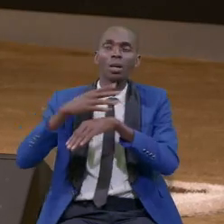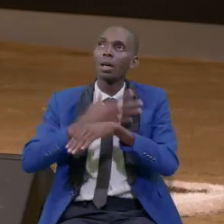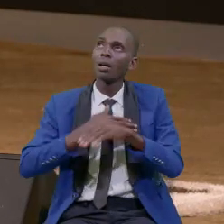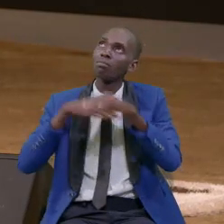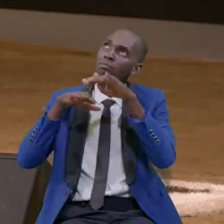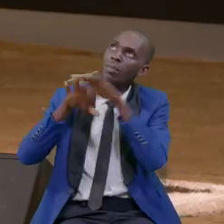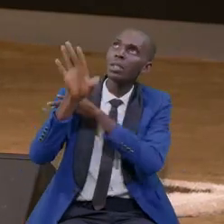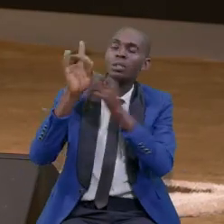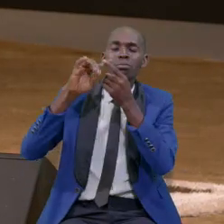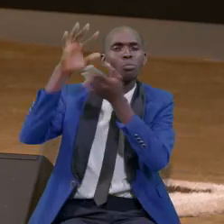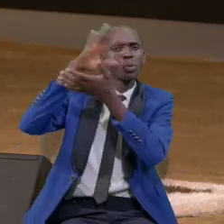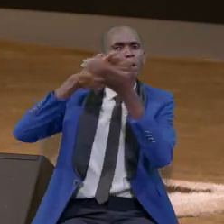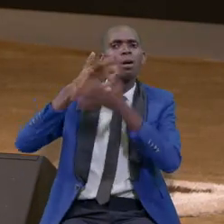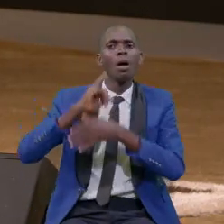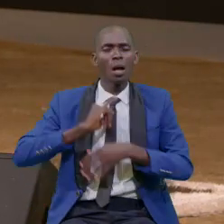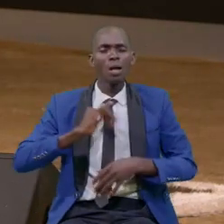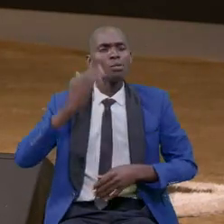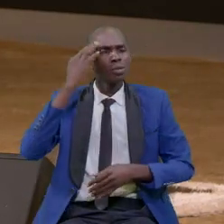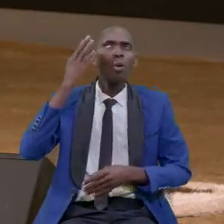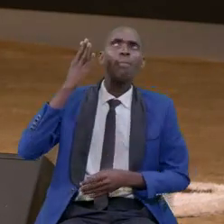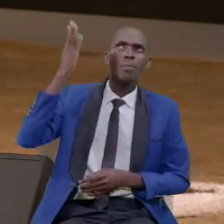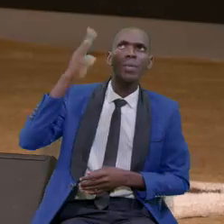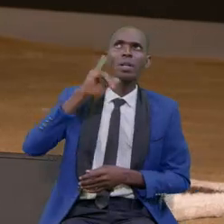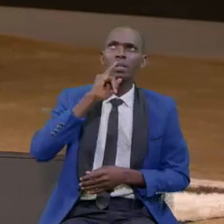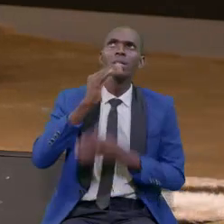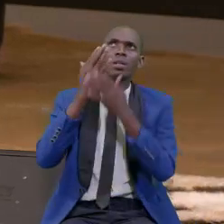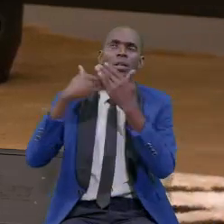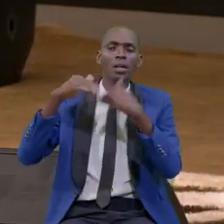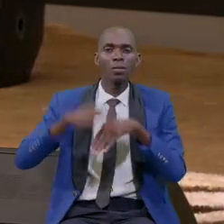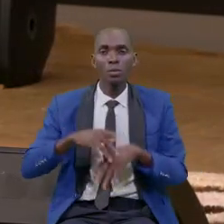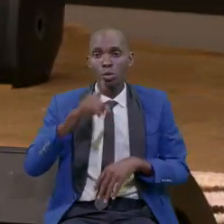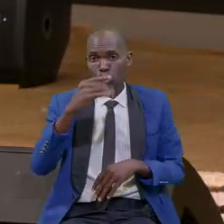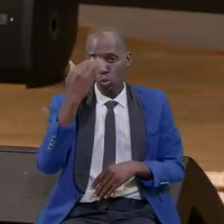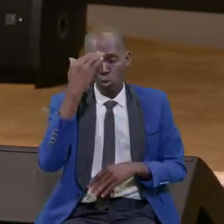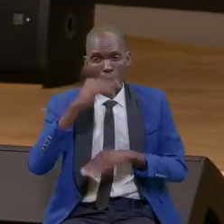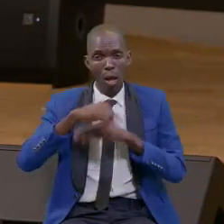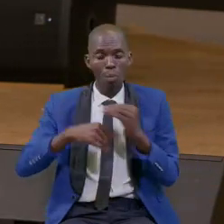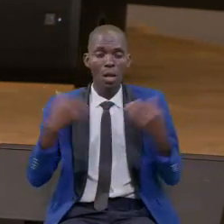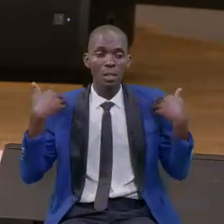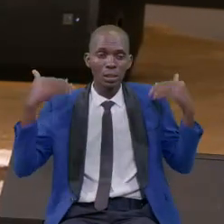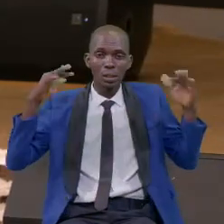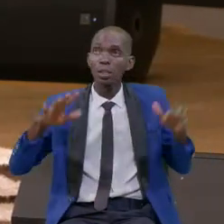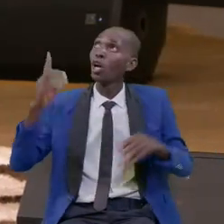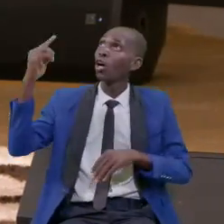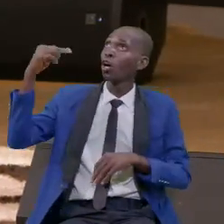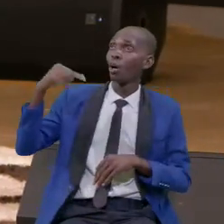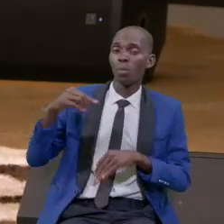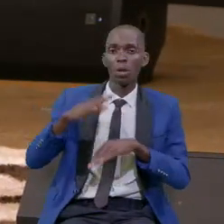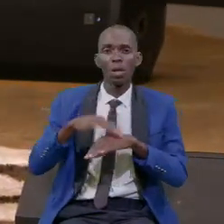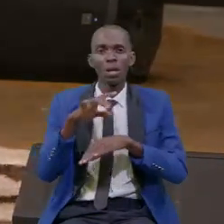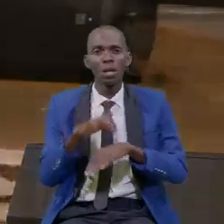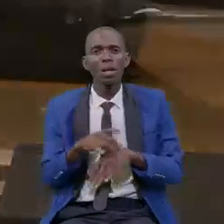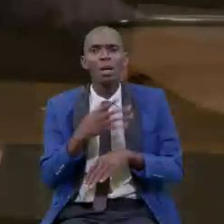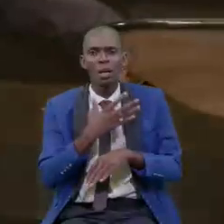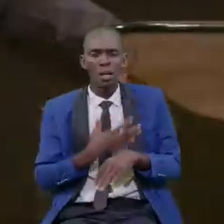know there is heaven. You know about the angels coming here on earth and getting